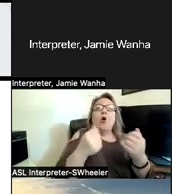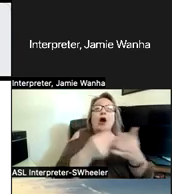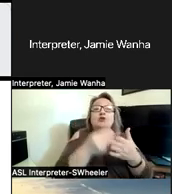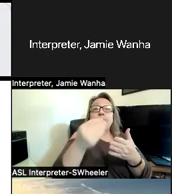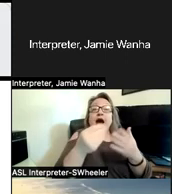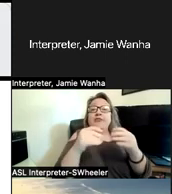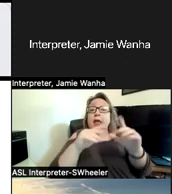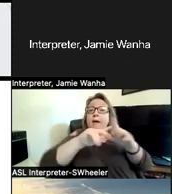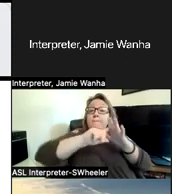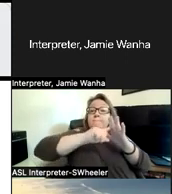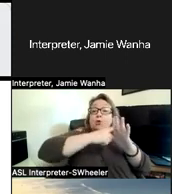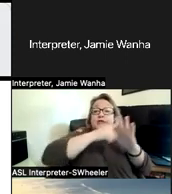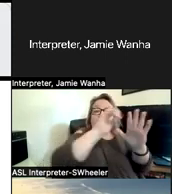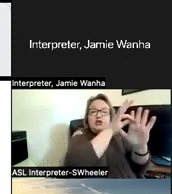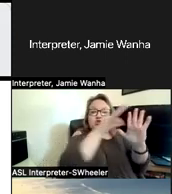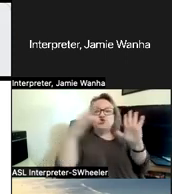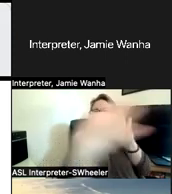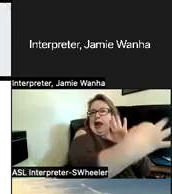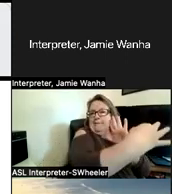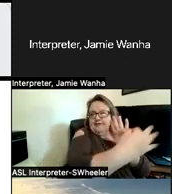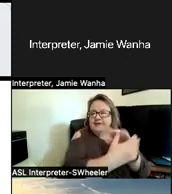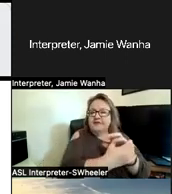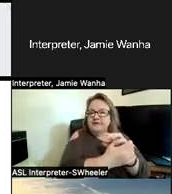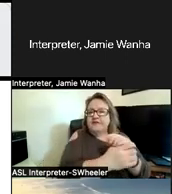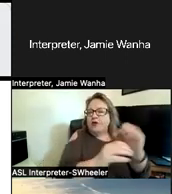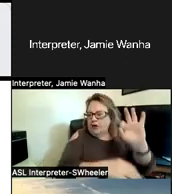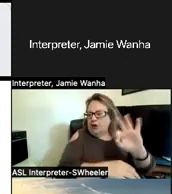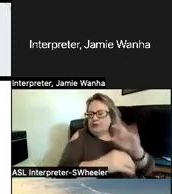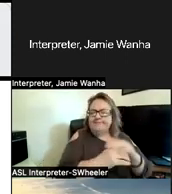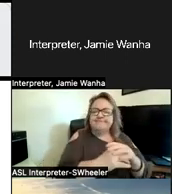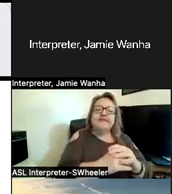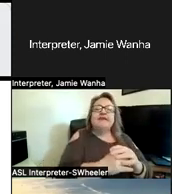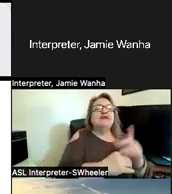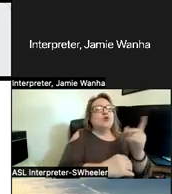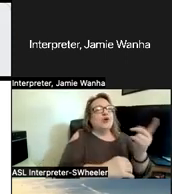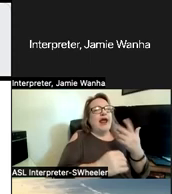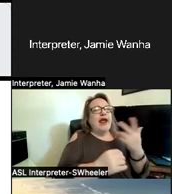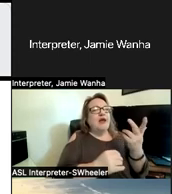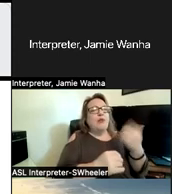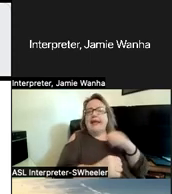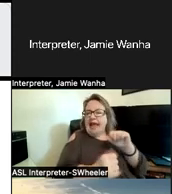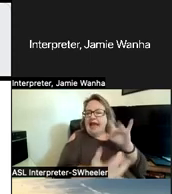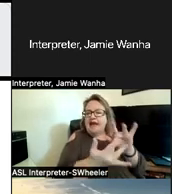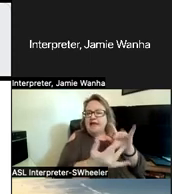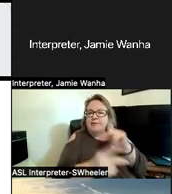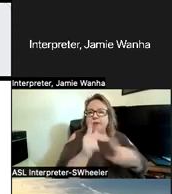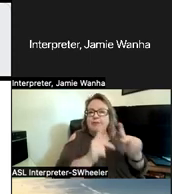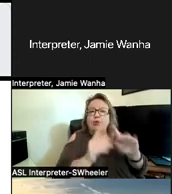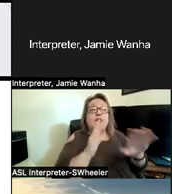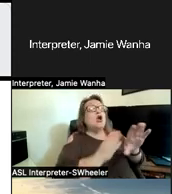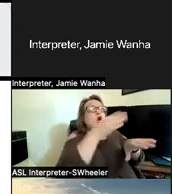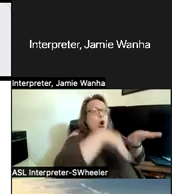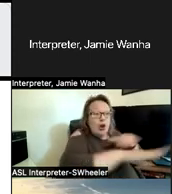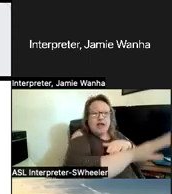creating plans. We because we are that collaboration space, we're often able to reach people where they are so that we're able